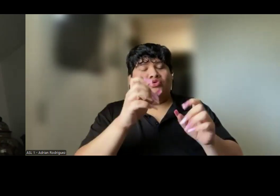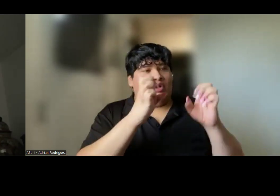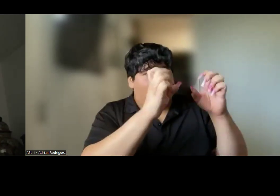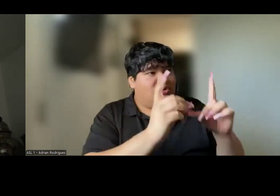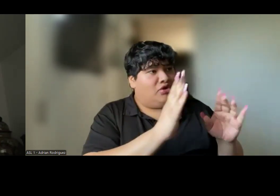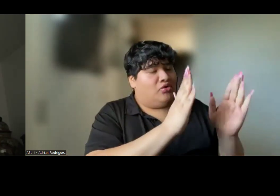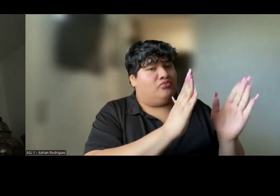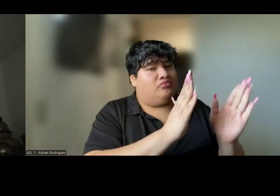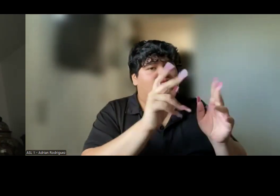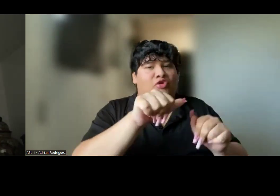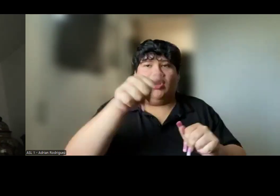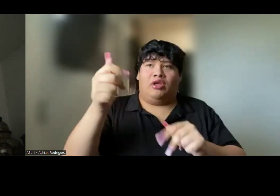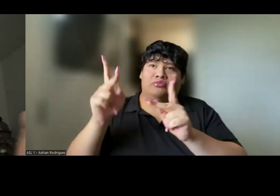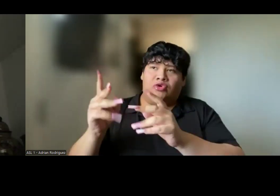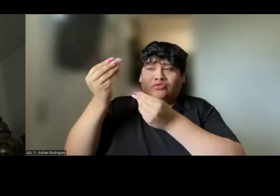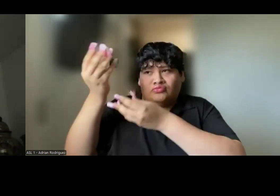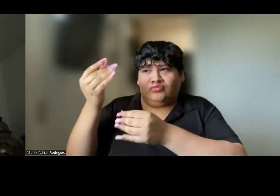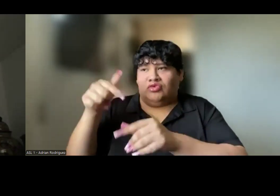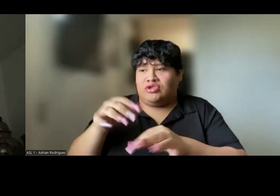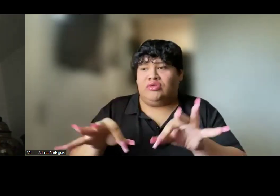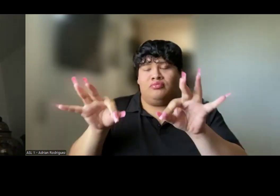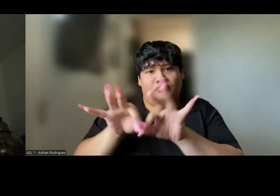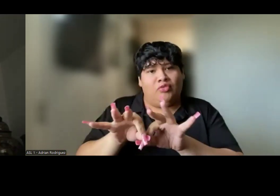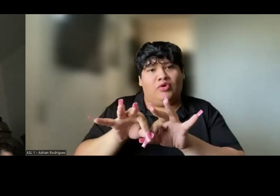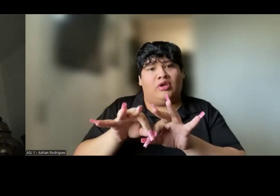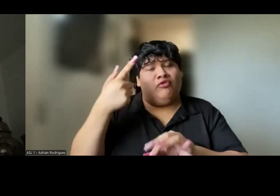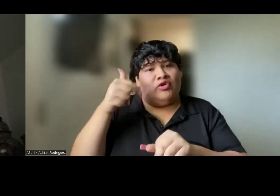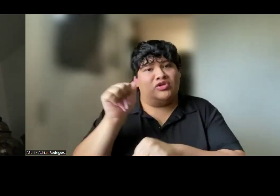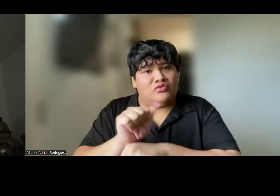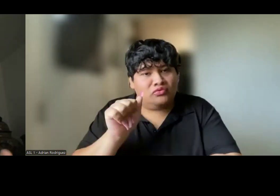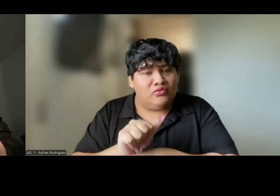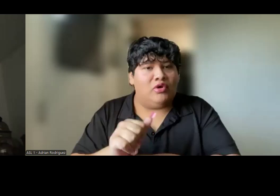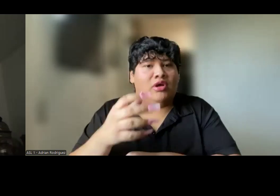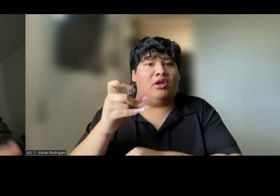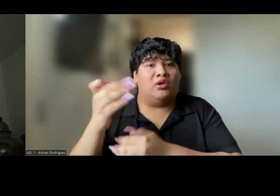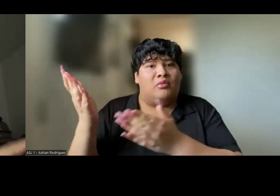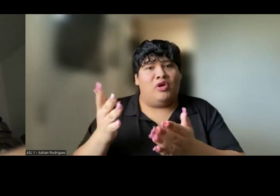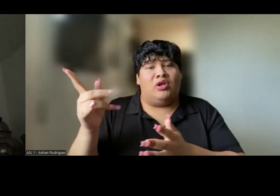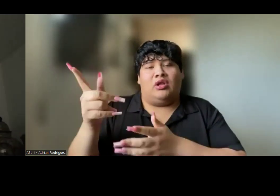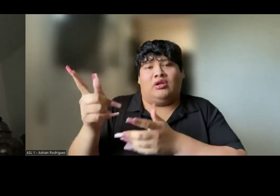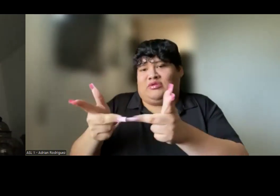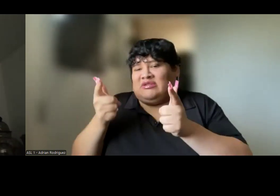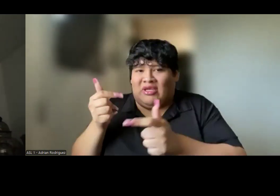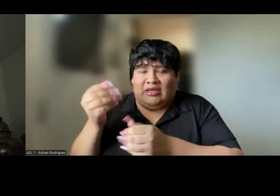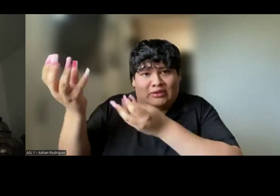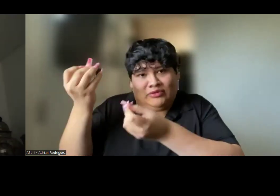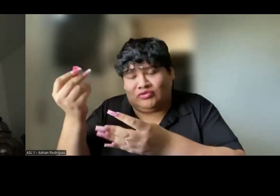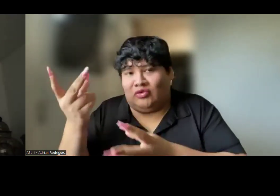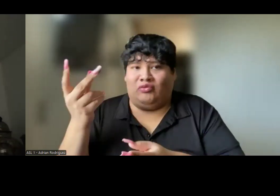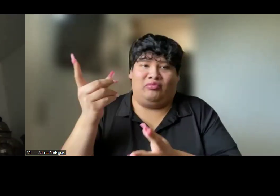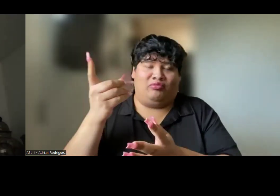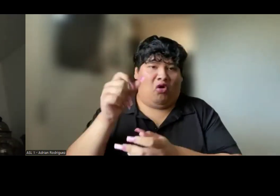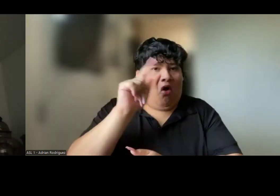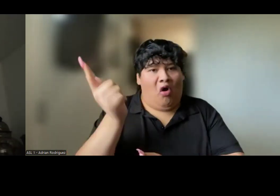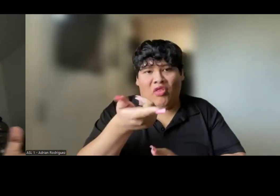to kind of demonstrate how important this is to kind of continue this work, who will have to kind of bring that person up to speed. And